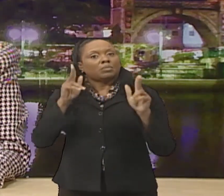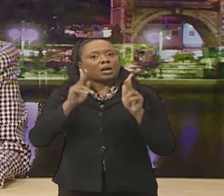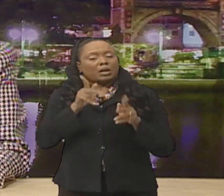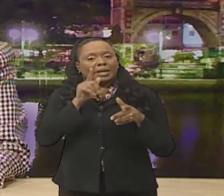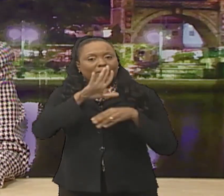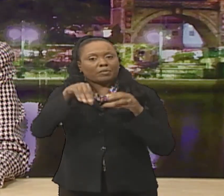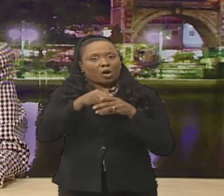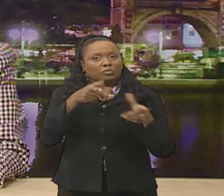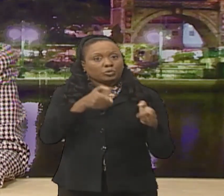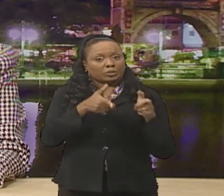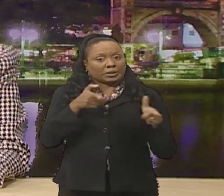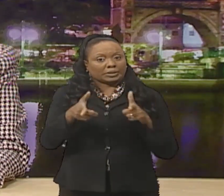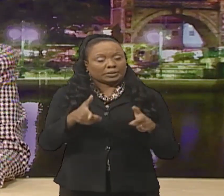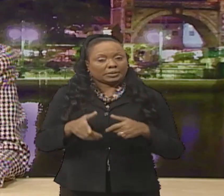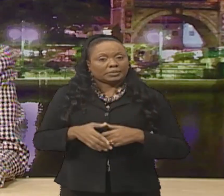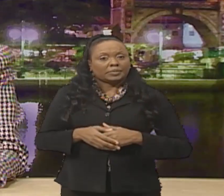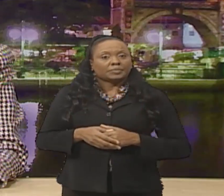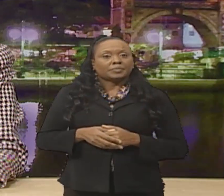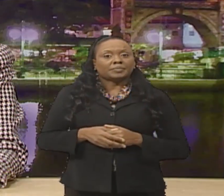the scene.